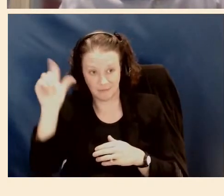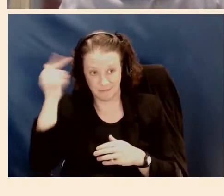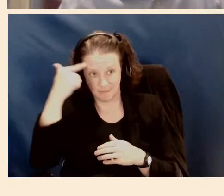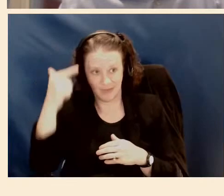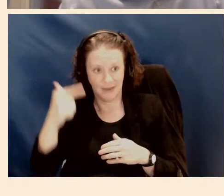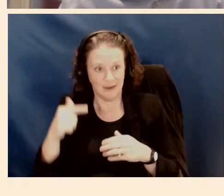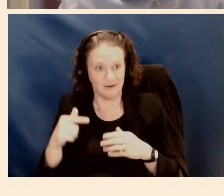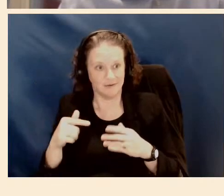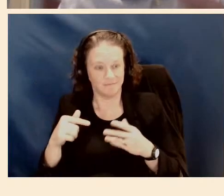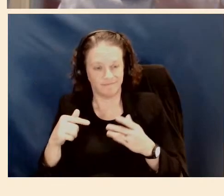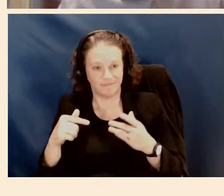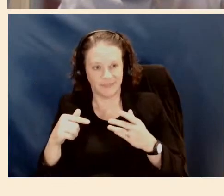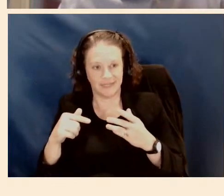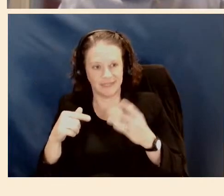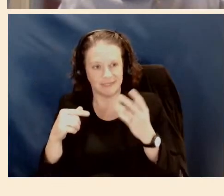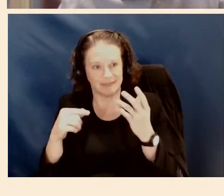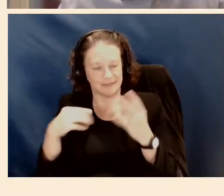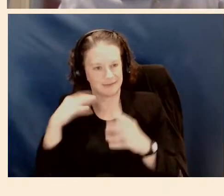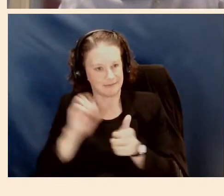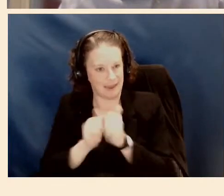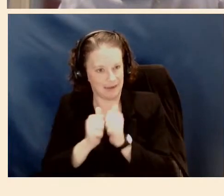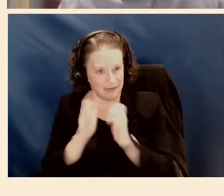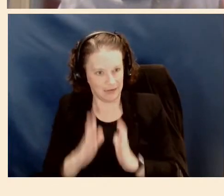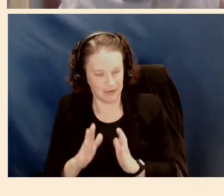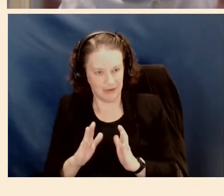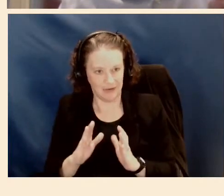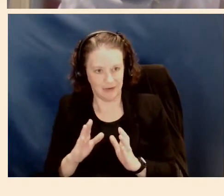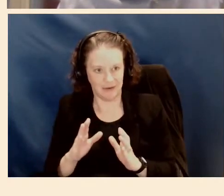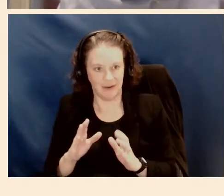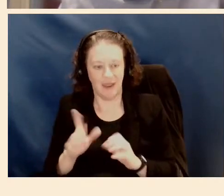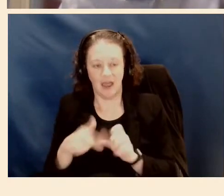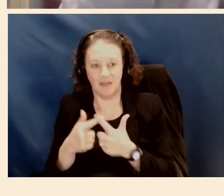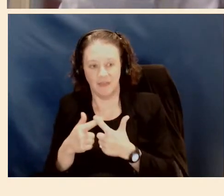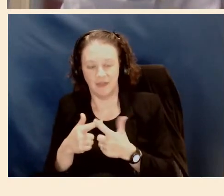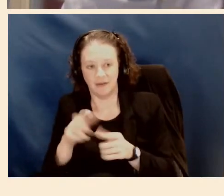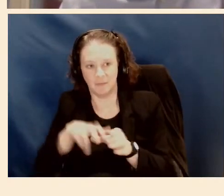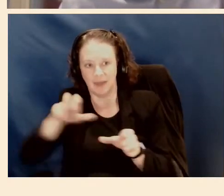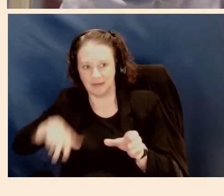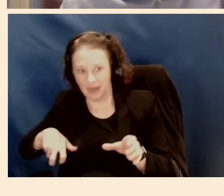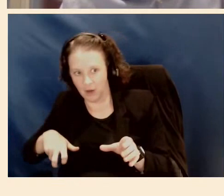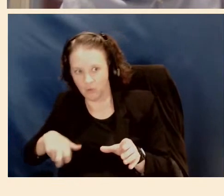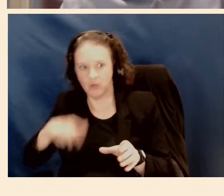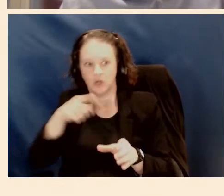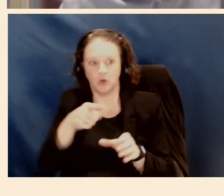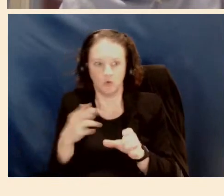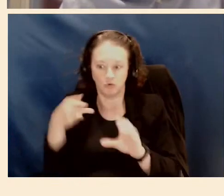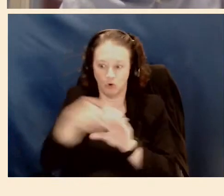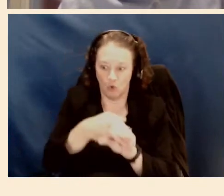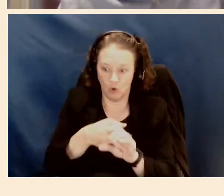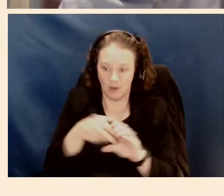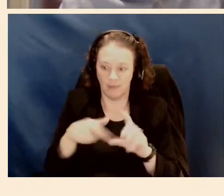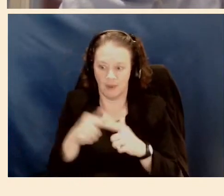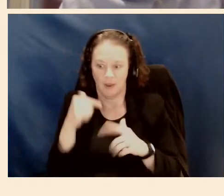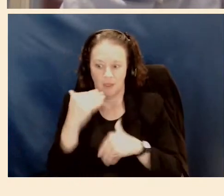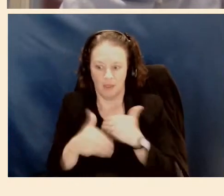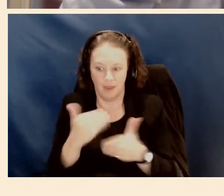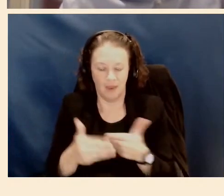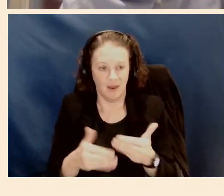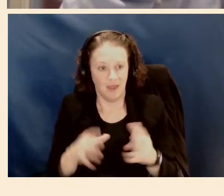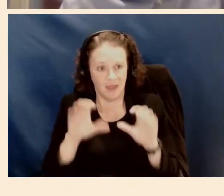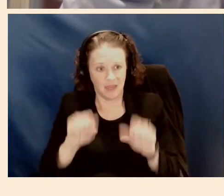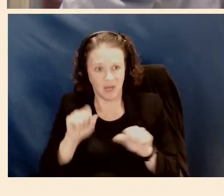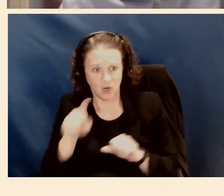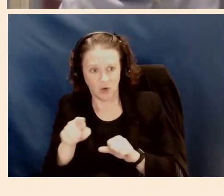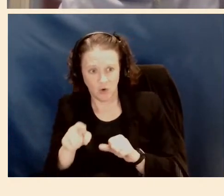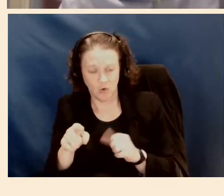lot of money behind you. As you said, you're proud of all that support, but can you give us an example or two of where you voted in ways that the public